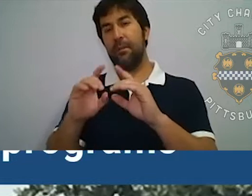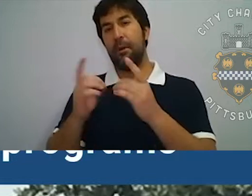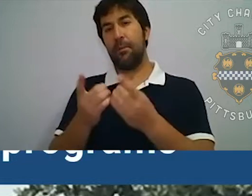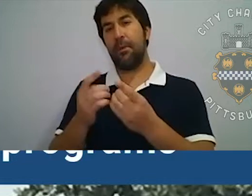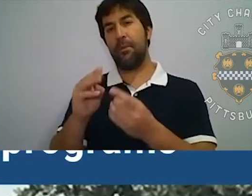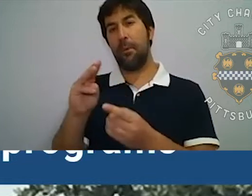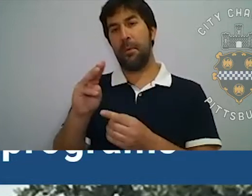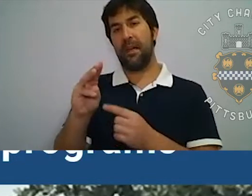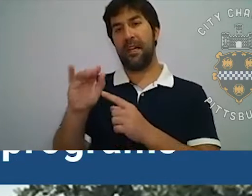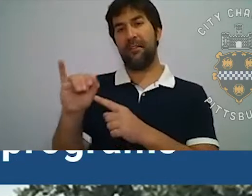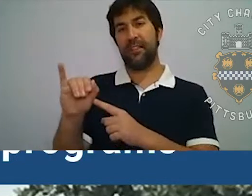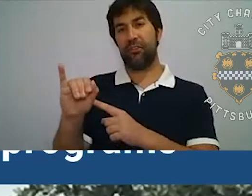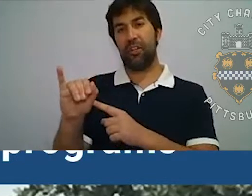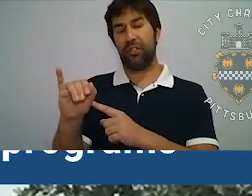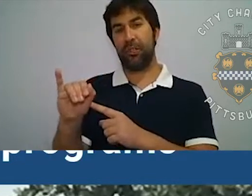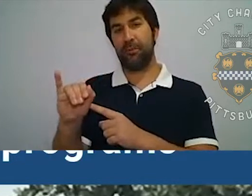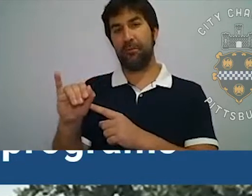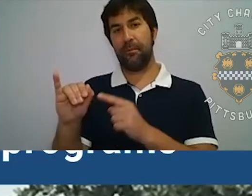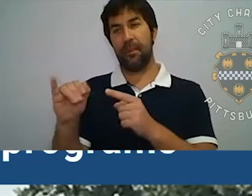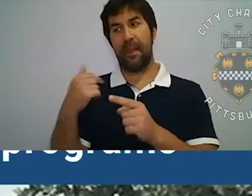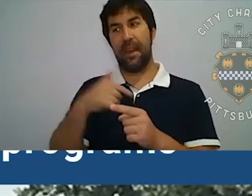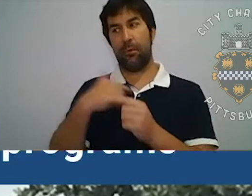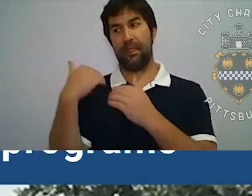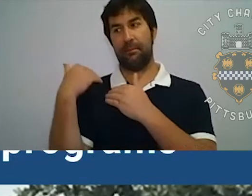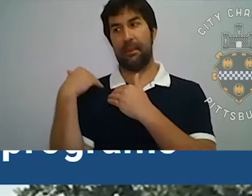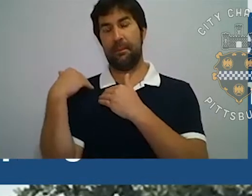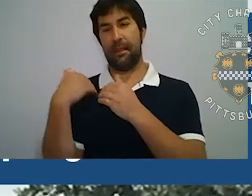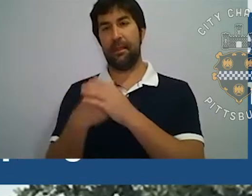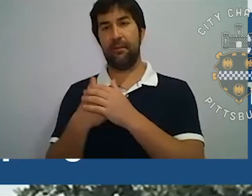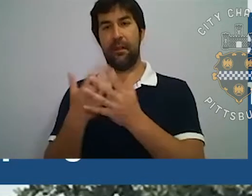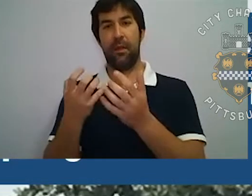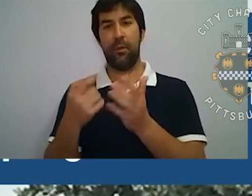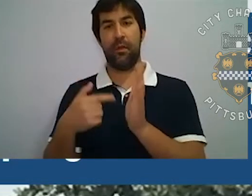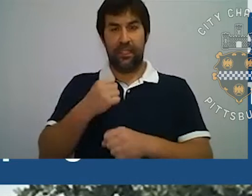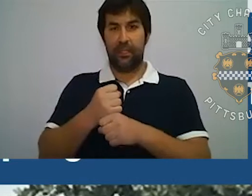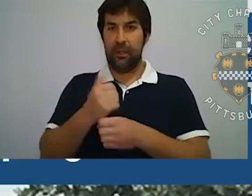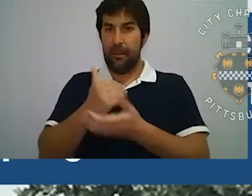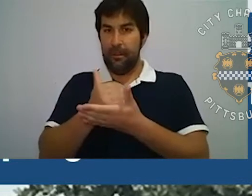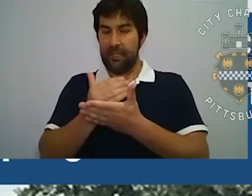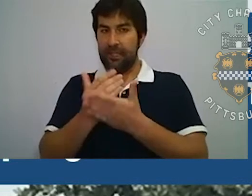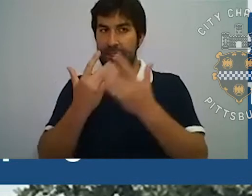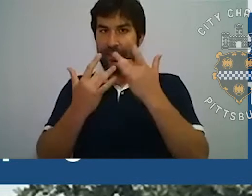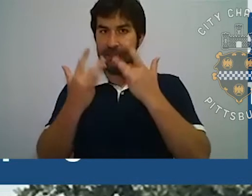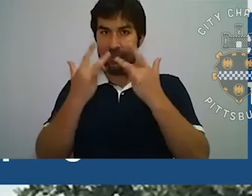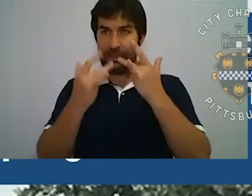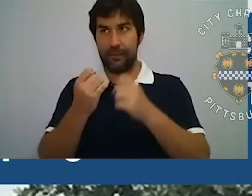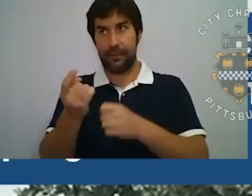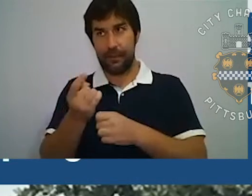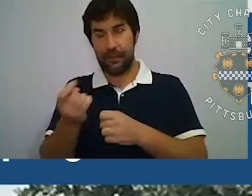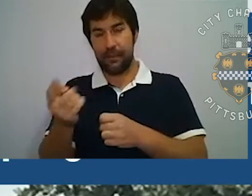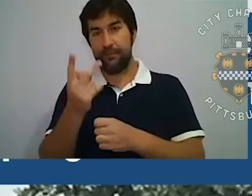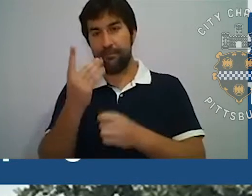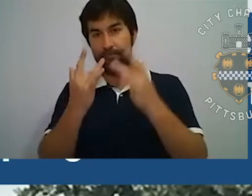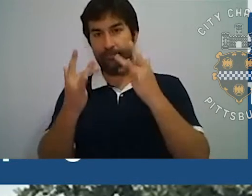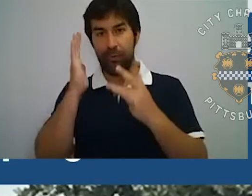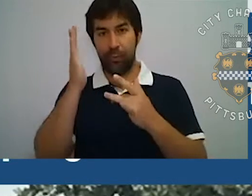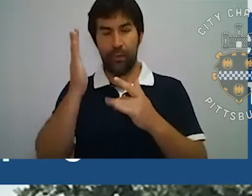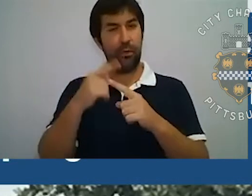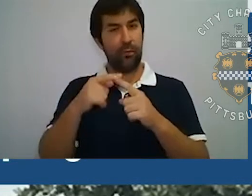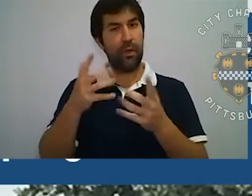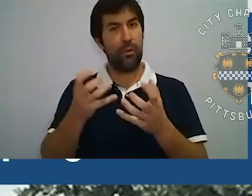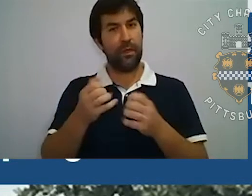to the top for a lot of people's views. Also, city people, government people are notorious for overusing